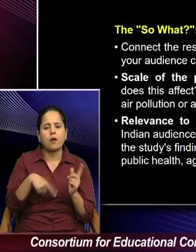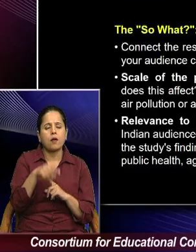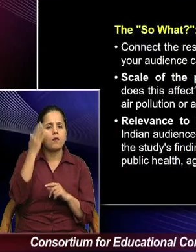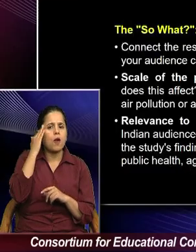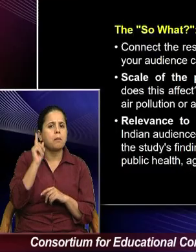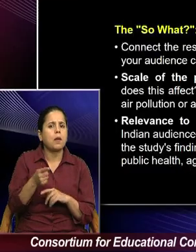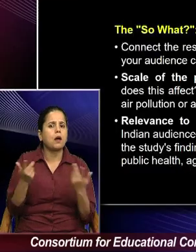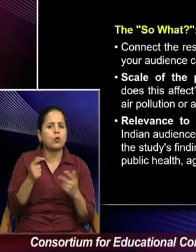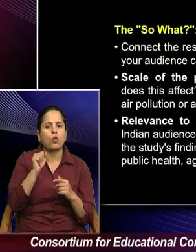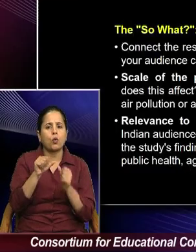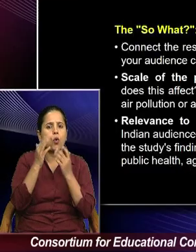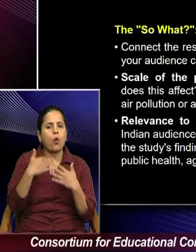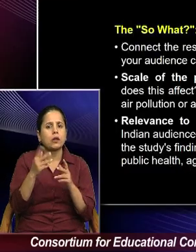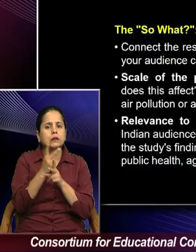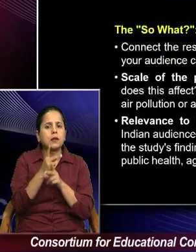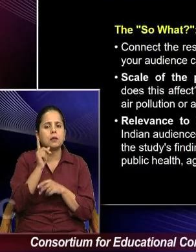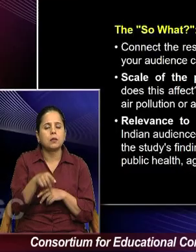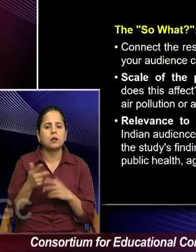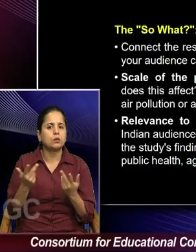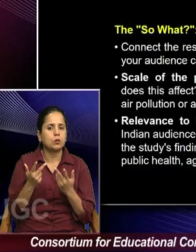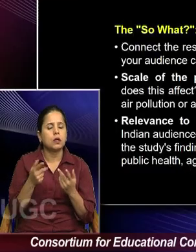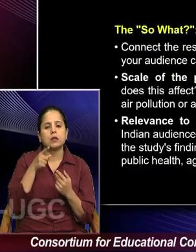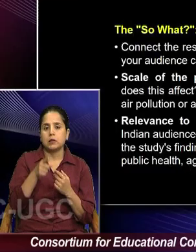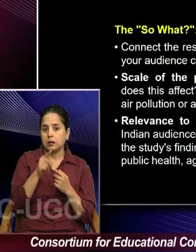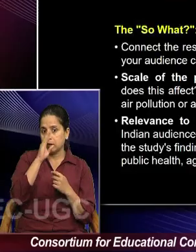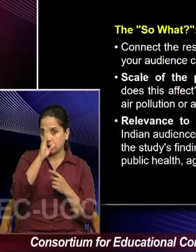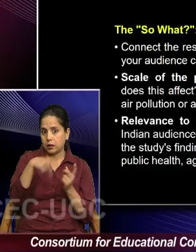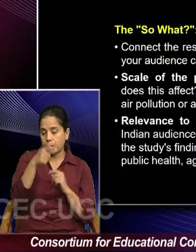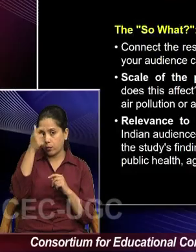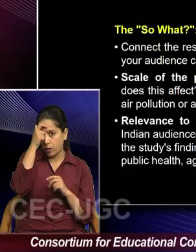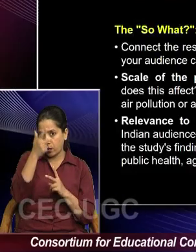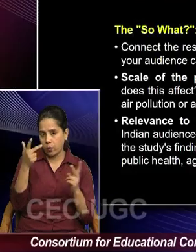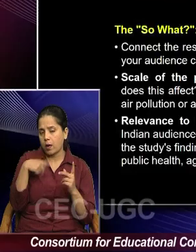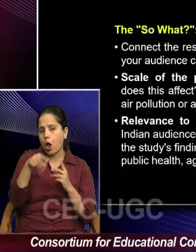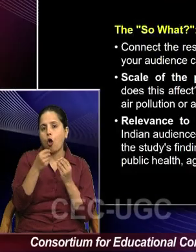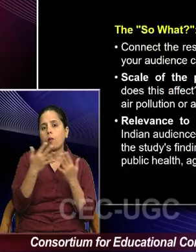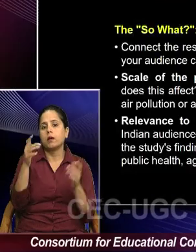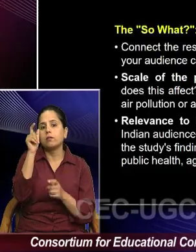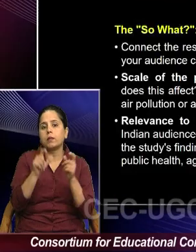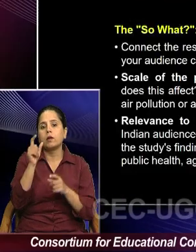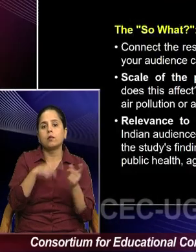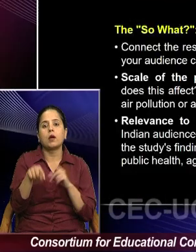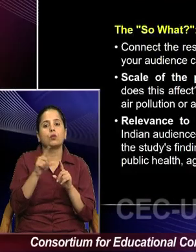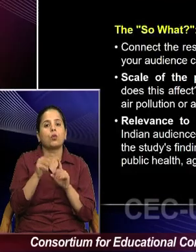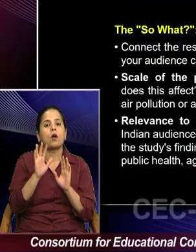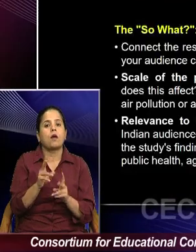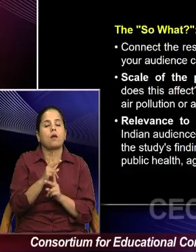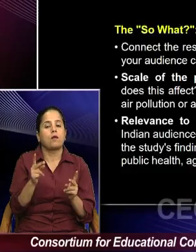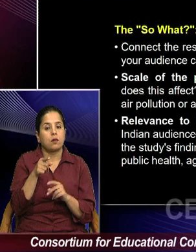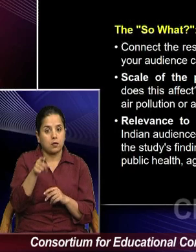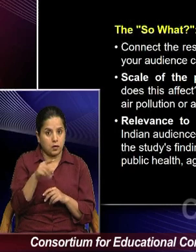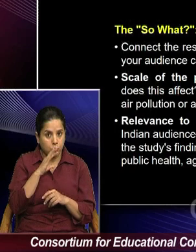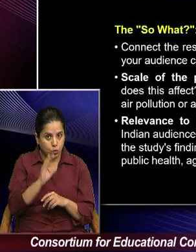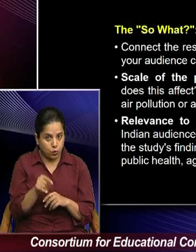your audience care? State of the problem. How many people does this affect? Is it